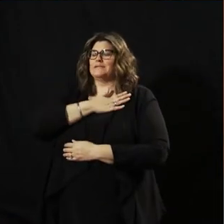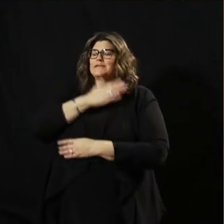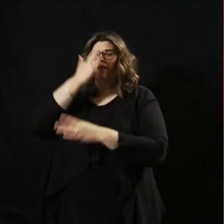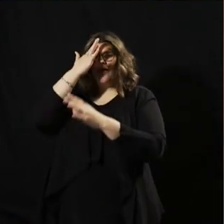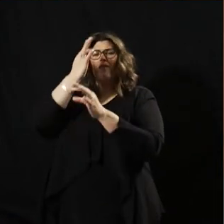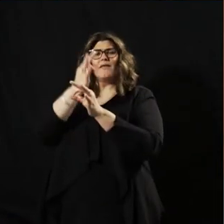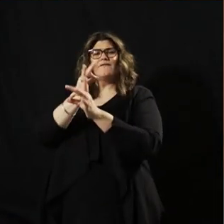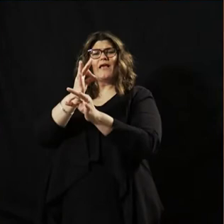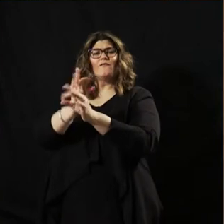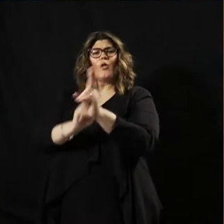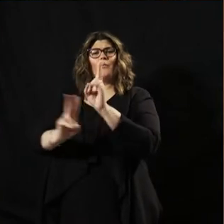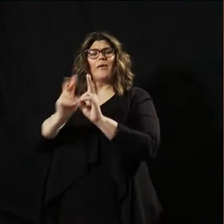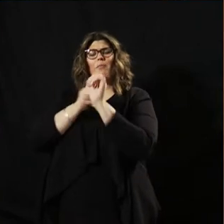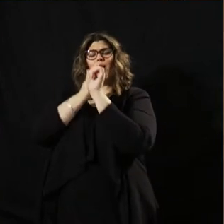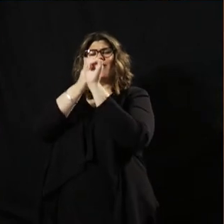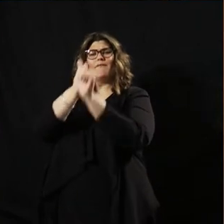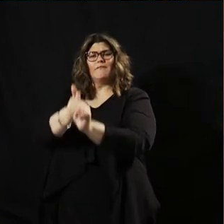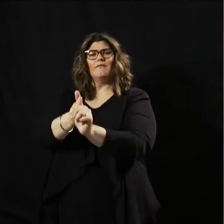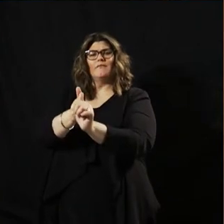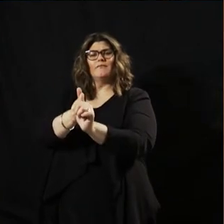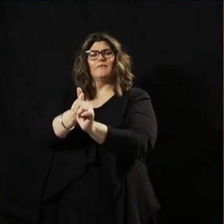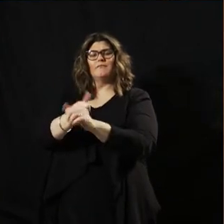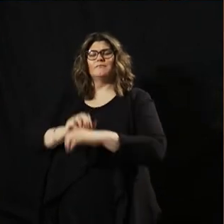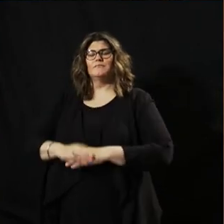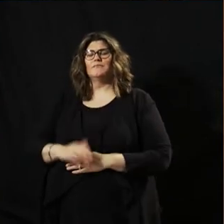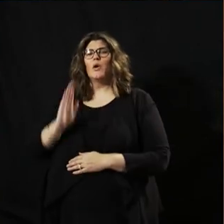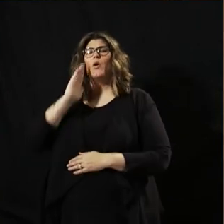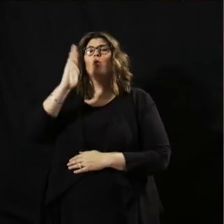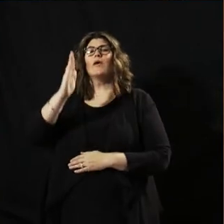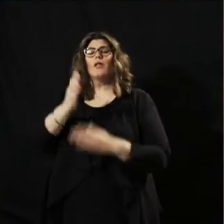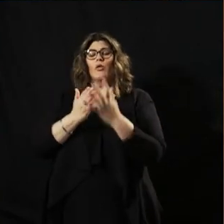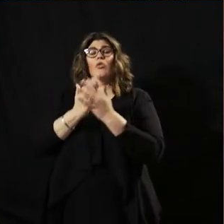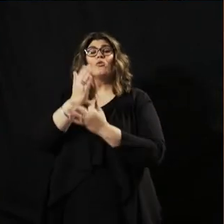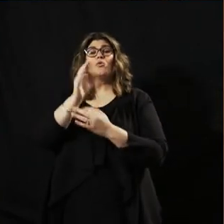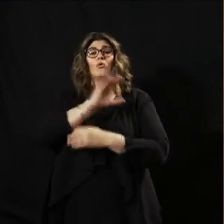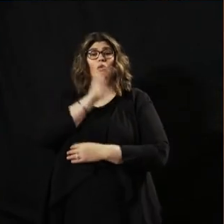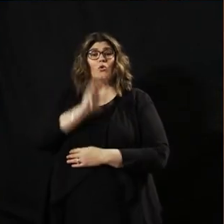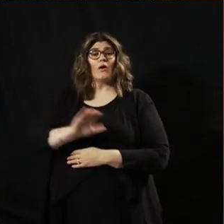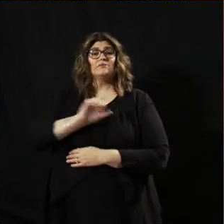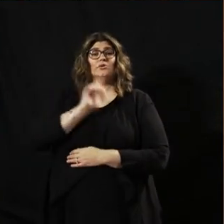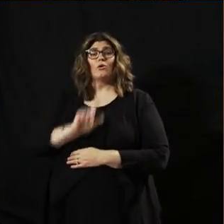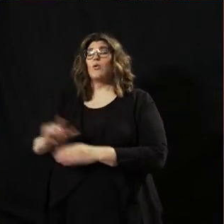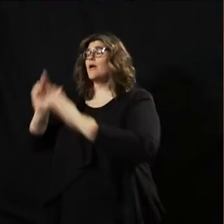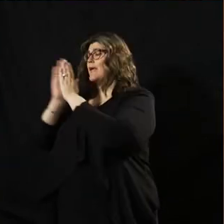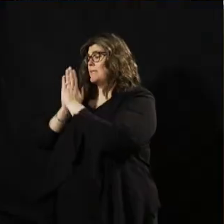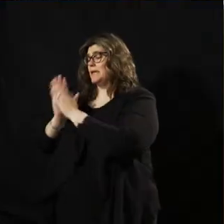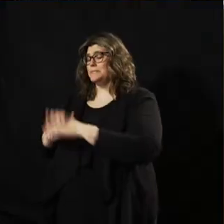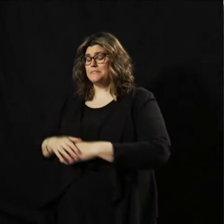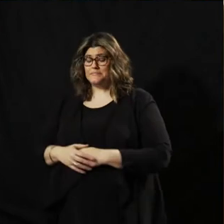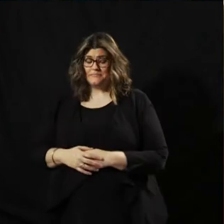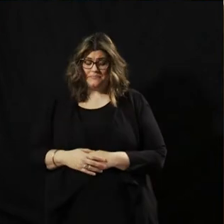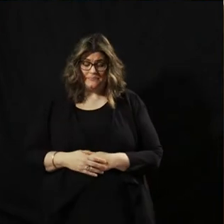progress in any kind of virtue, through Christ our Lord. Amen. Amen.